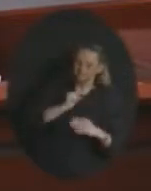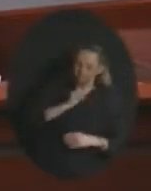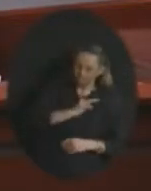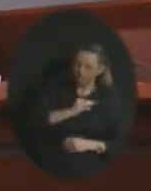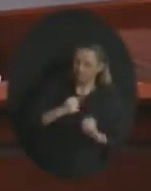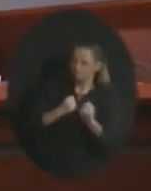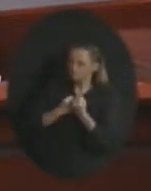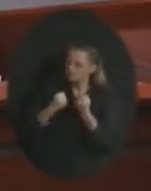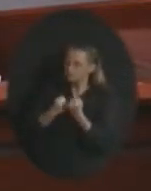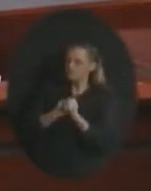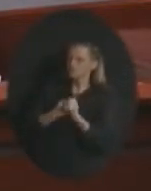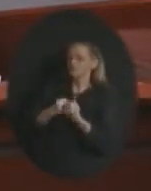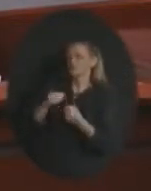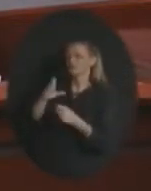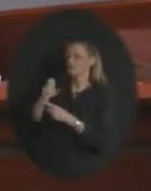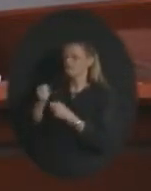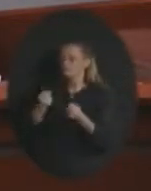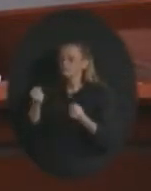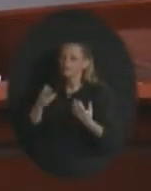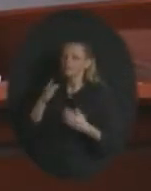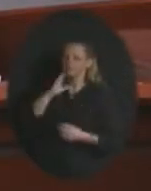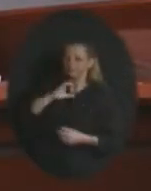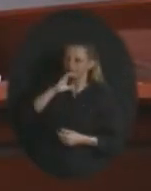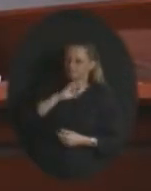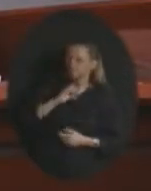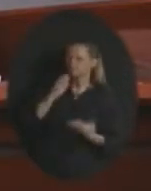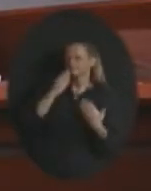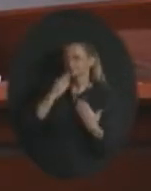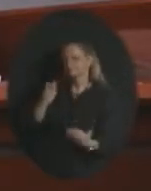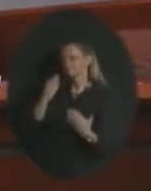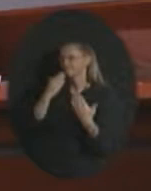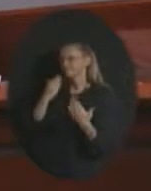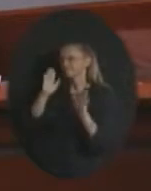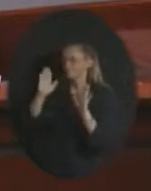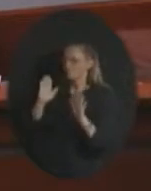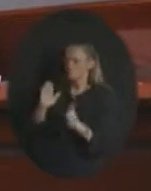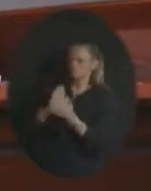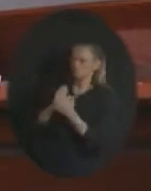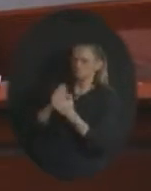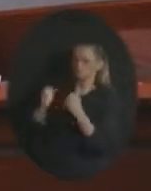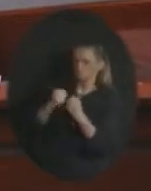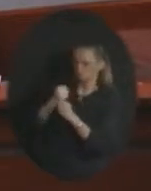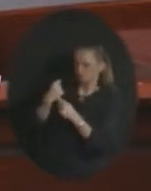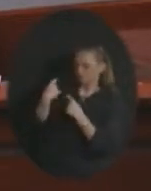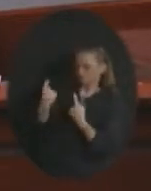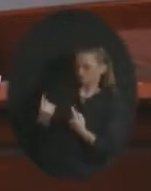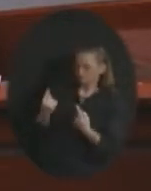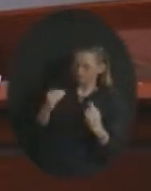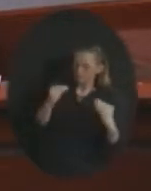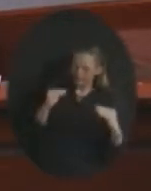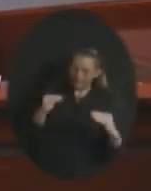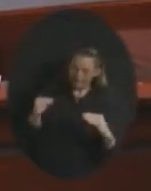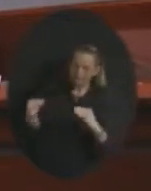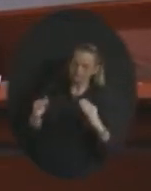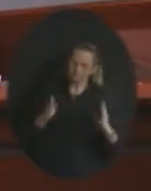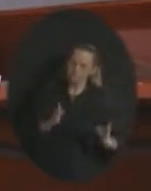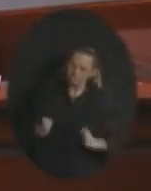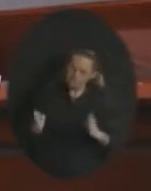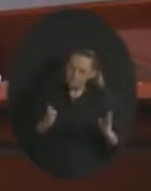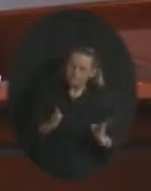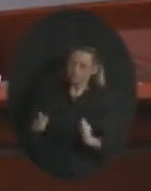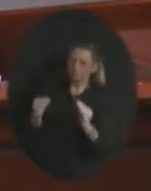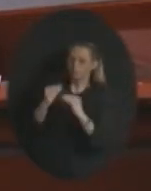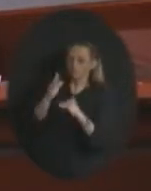drivers, cafeteria personnel, and so forth, for a really, really fine school year of educating, preparing more than 29,000 students.